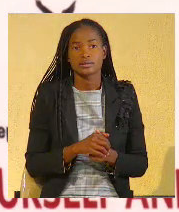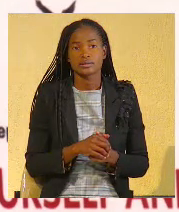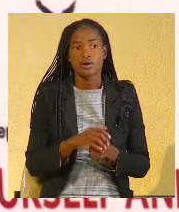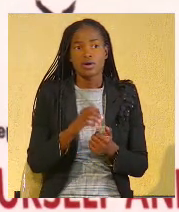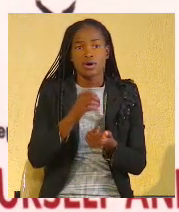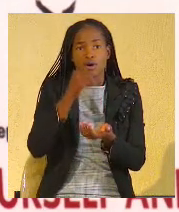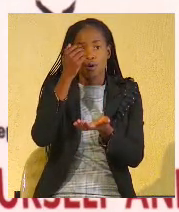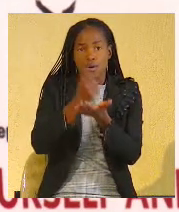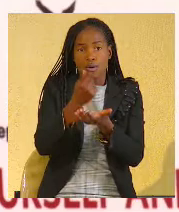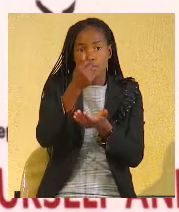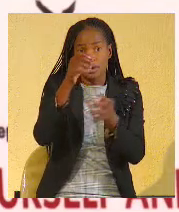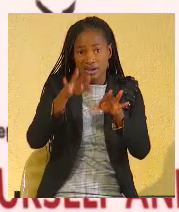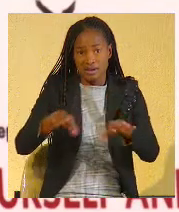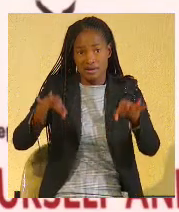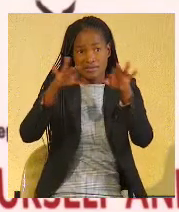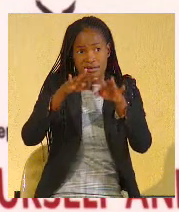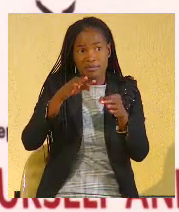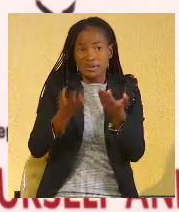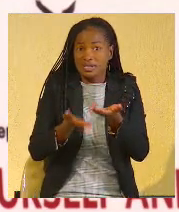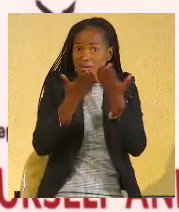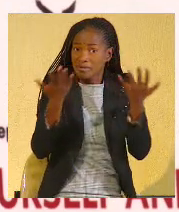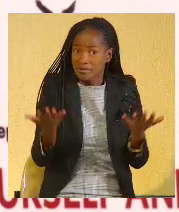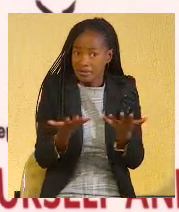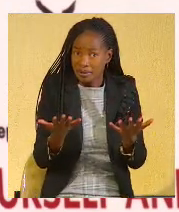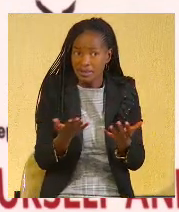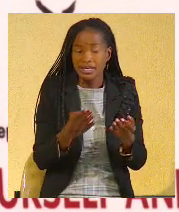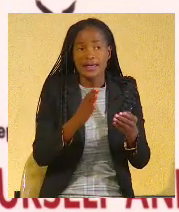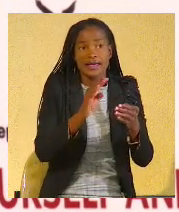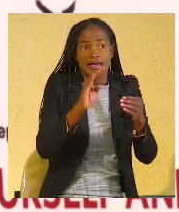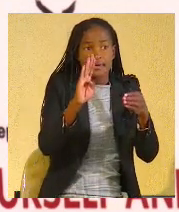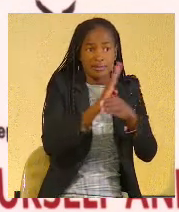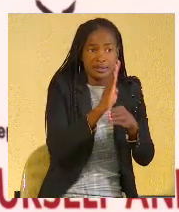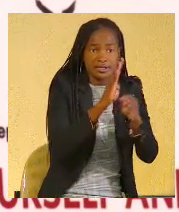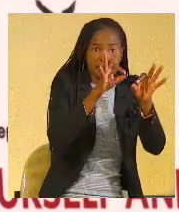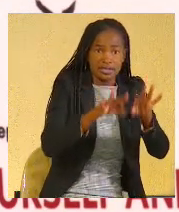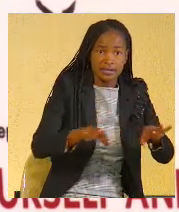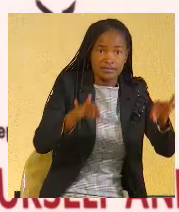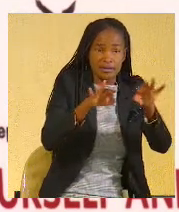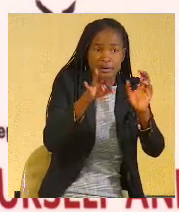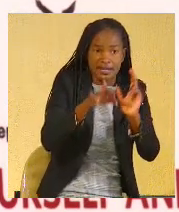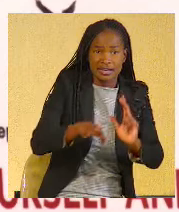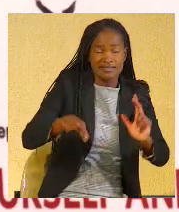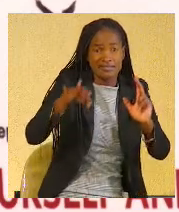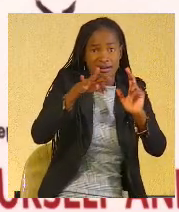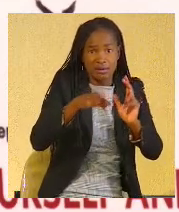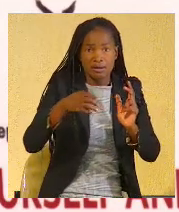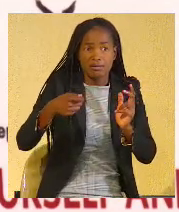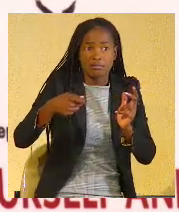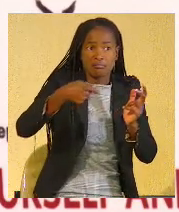Agribank to assist agribusiness and individual farmers affected by